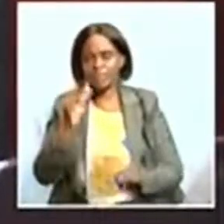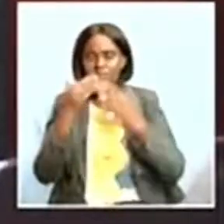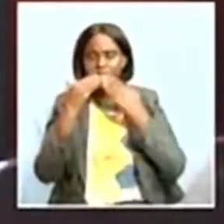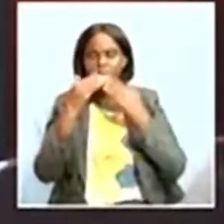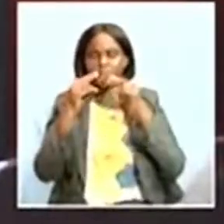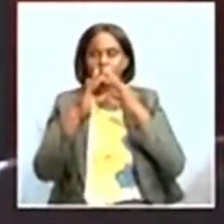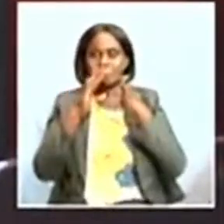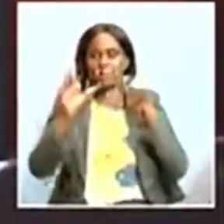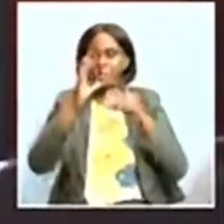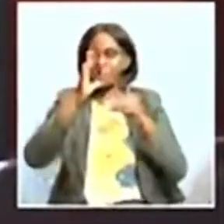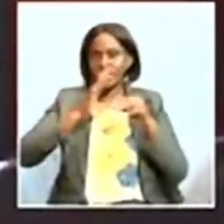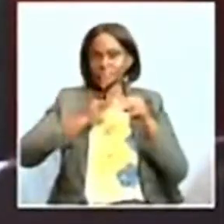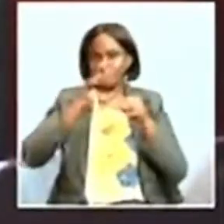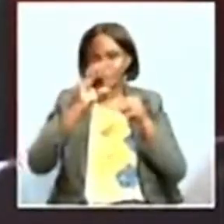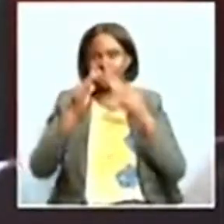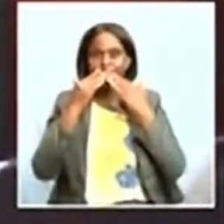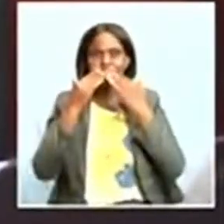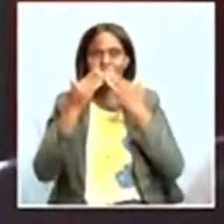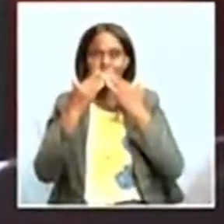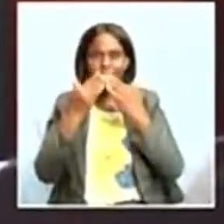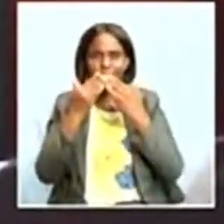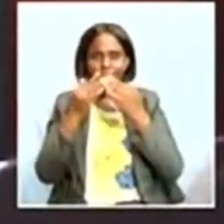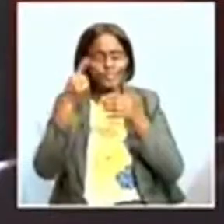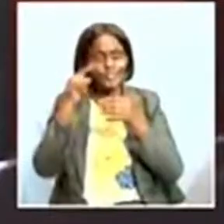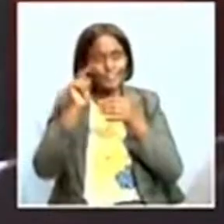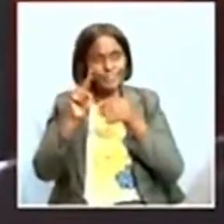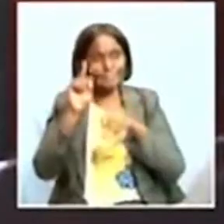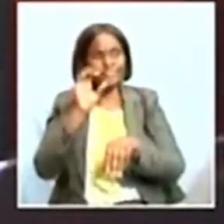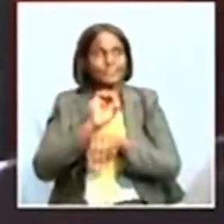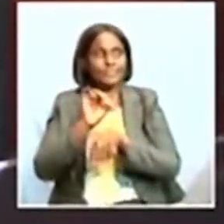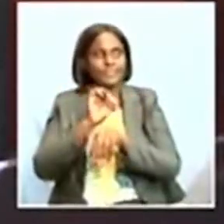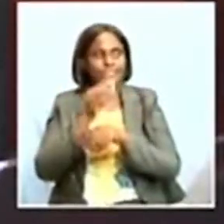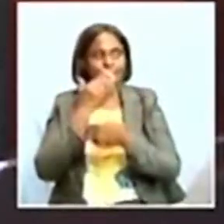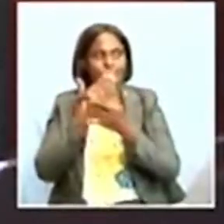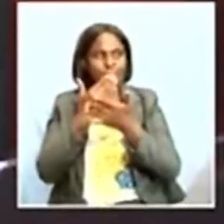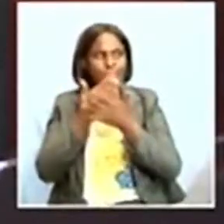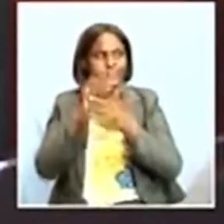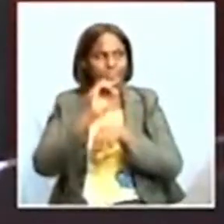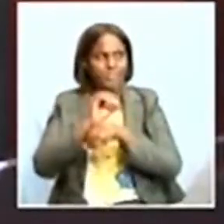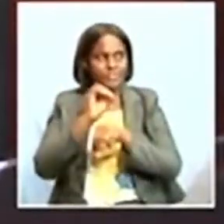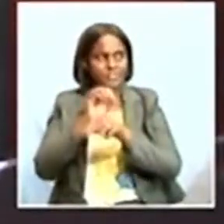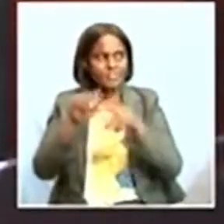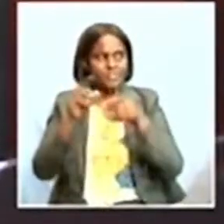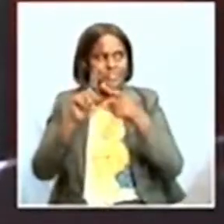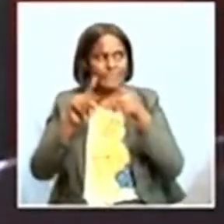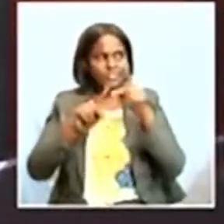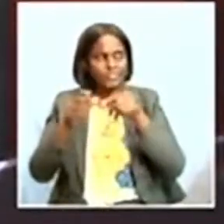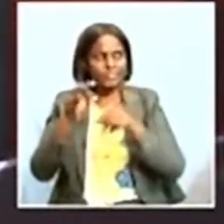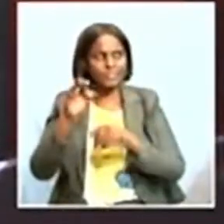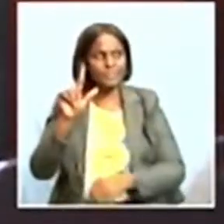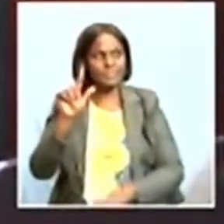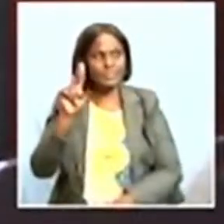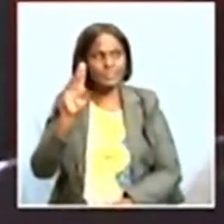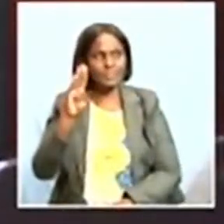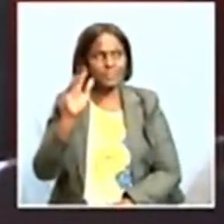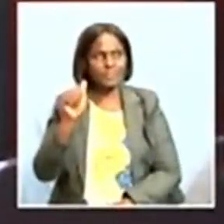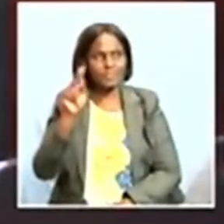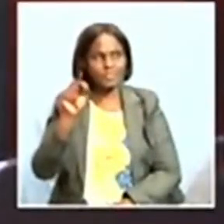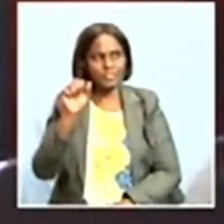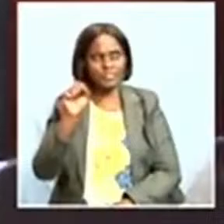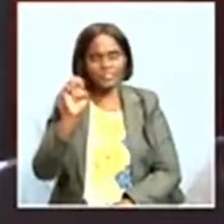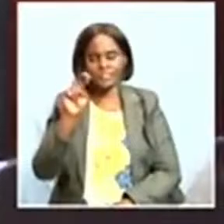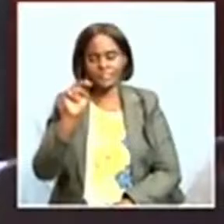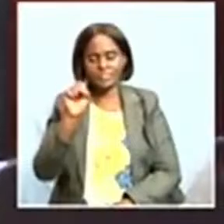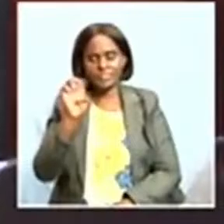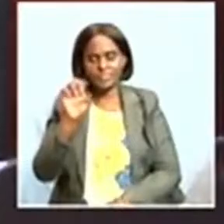Thank you so much, Madam Speaker, for the good opportunity given to the people of Luvanseshi to ask a follow-up question to the